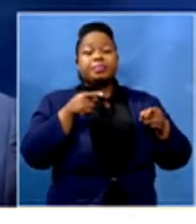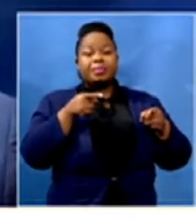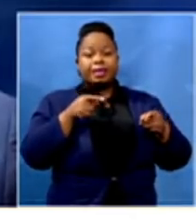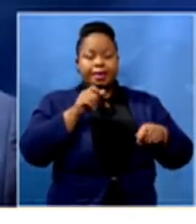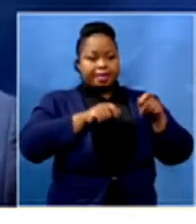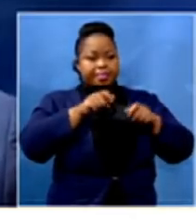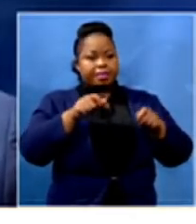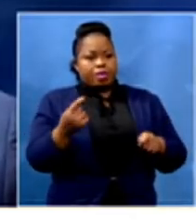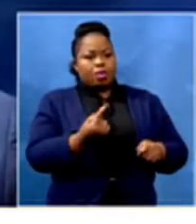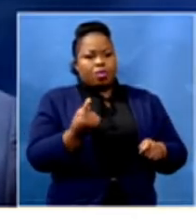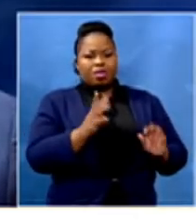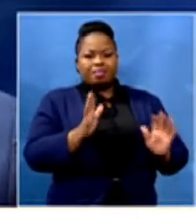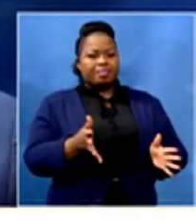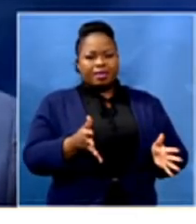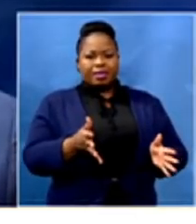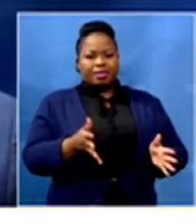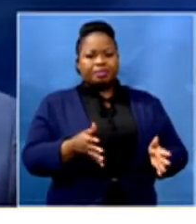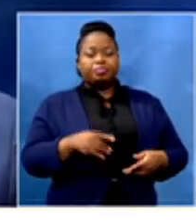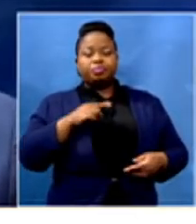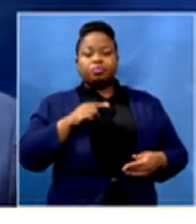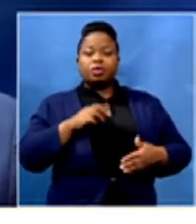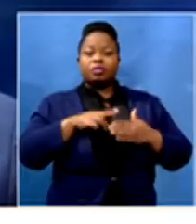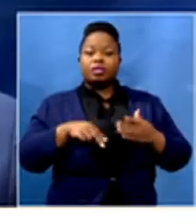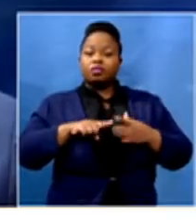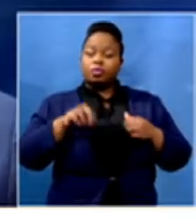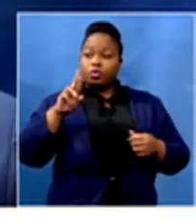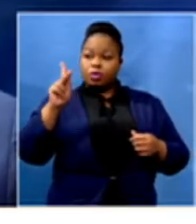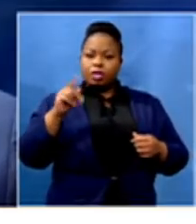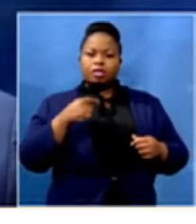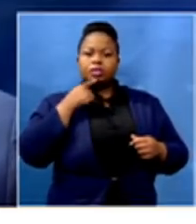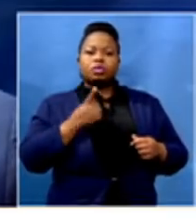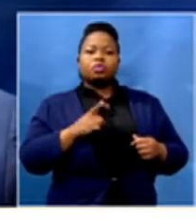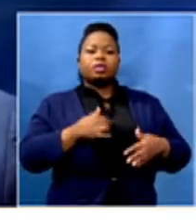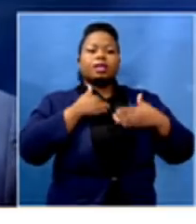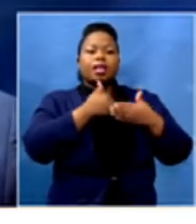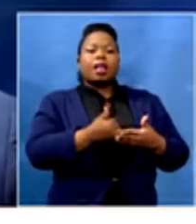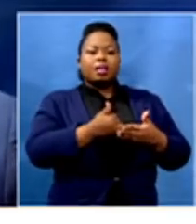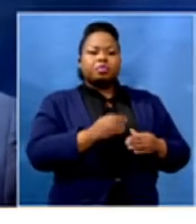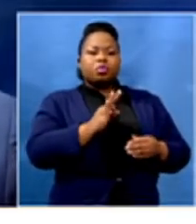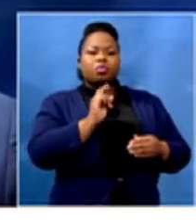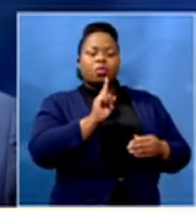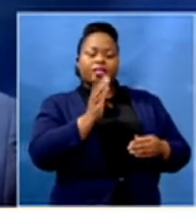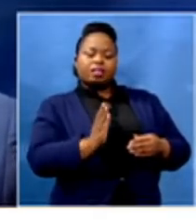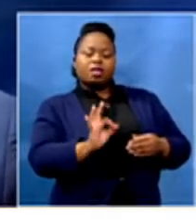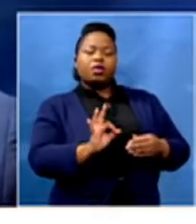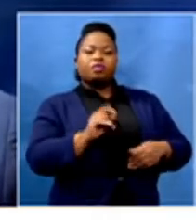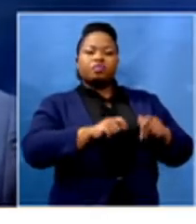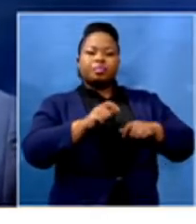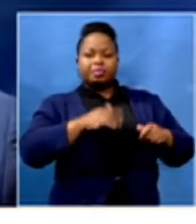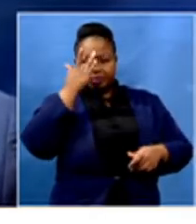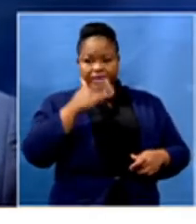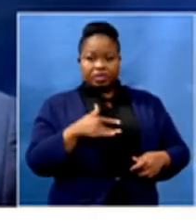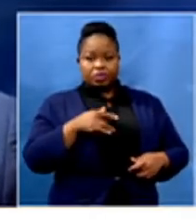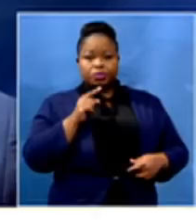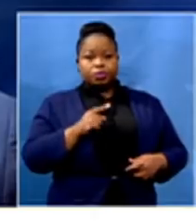only. Results coming from the UK showing that it actually helps a third of patients. So this is the light